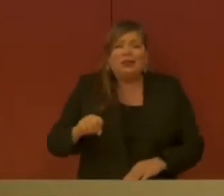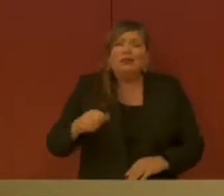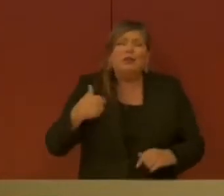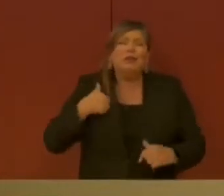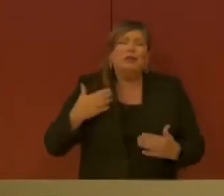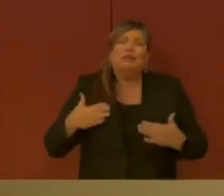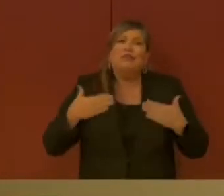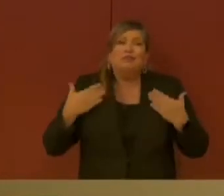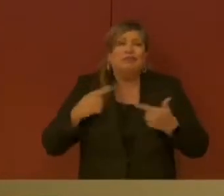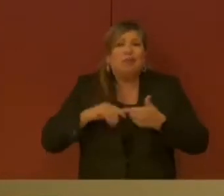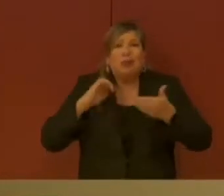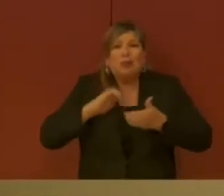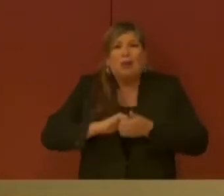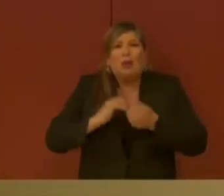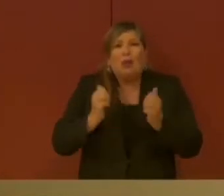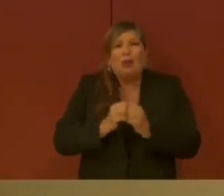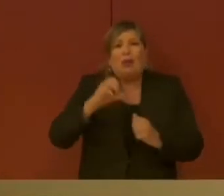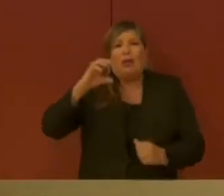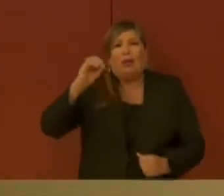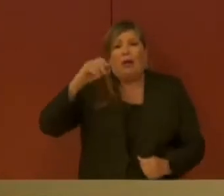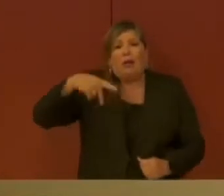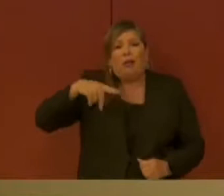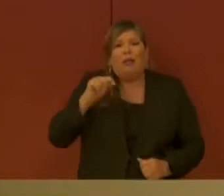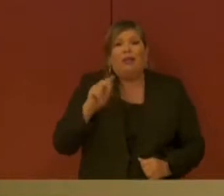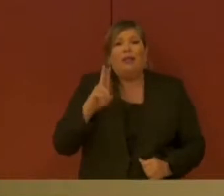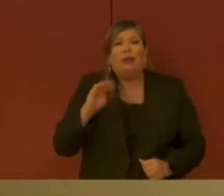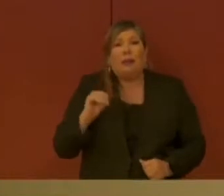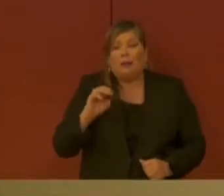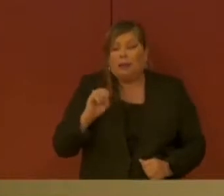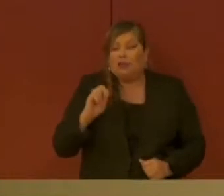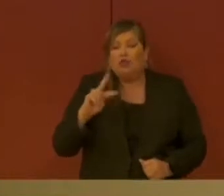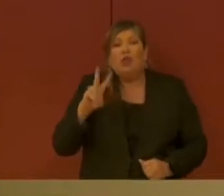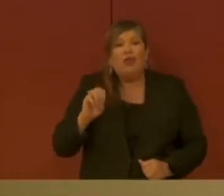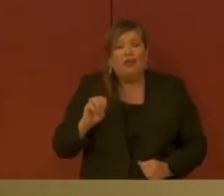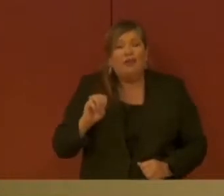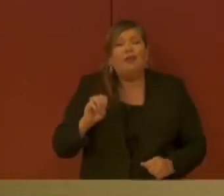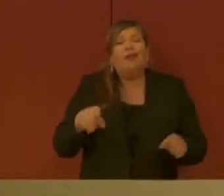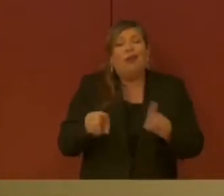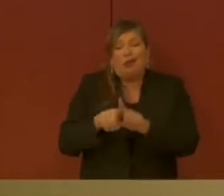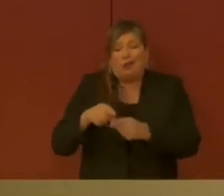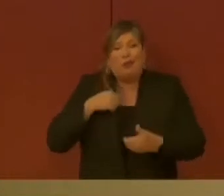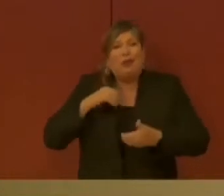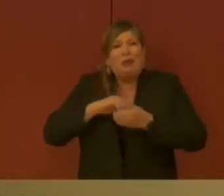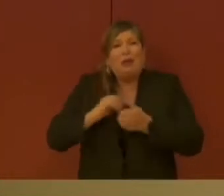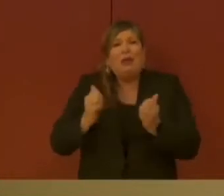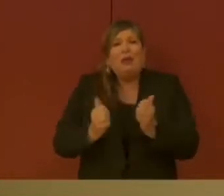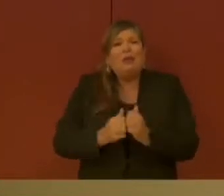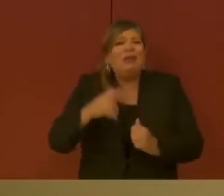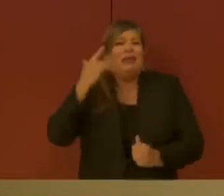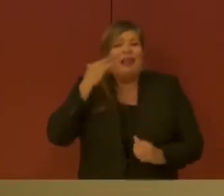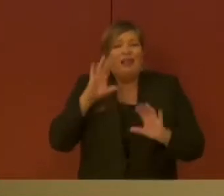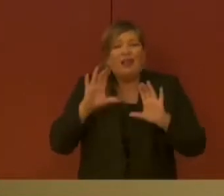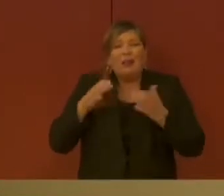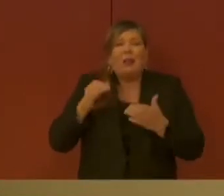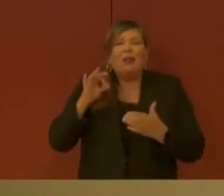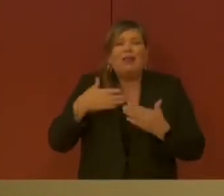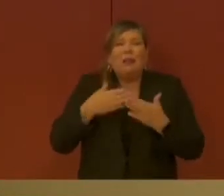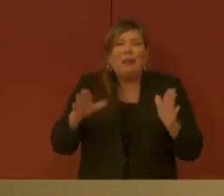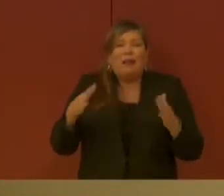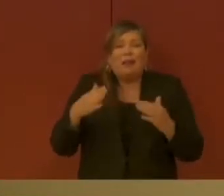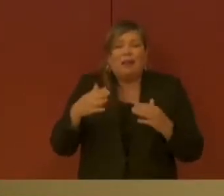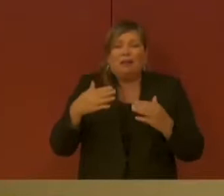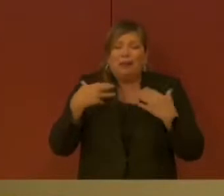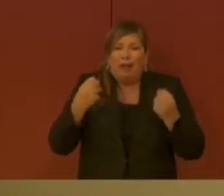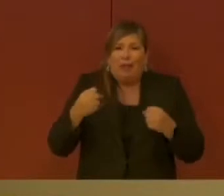OptumServe and also the county public, San Joaquin County Department of Public Health as well. This is